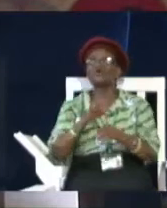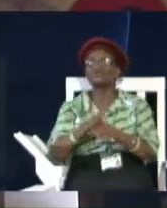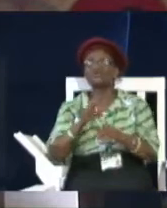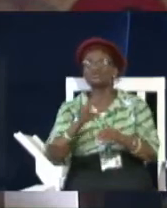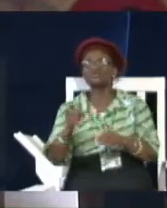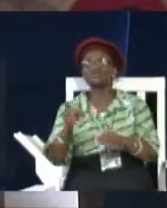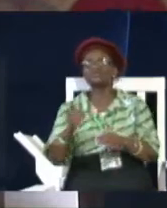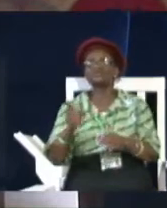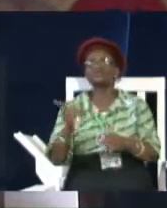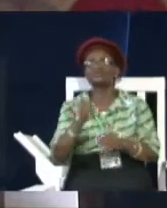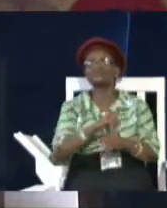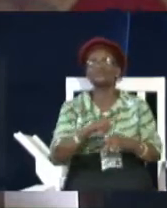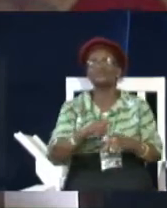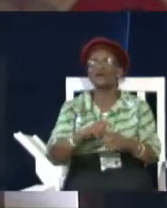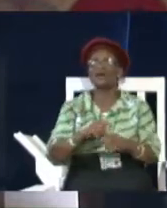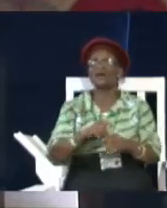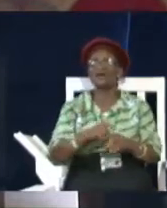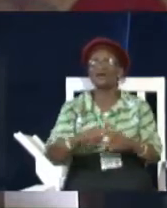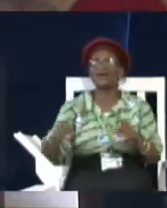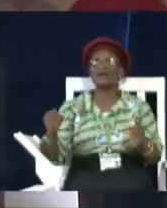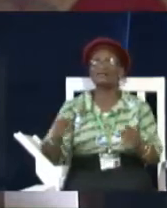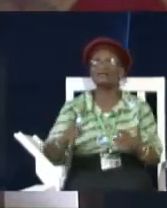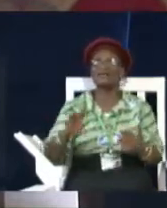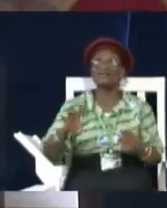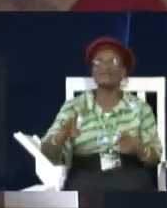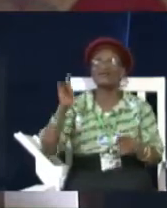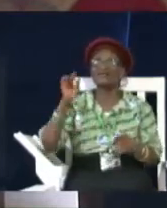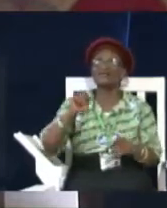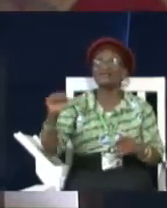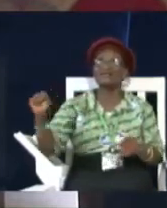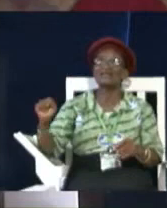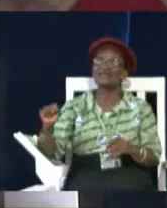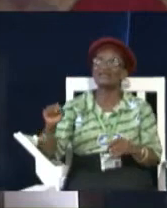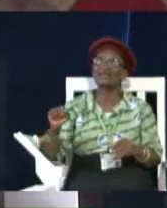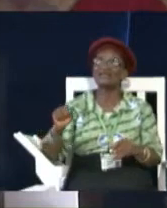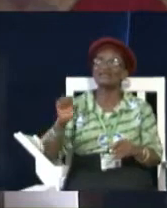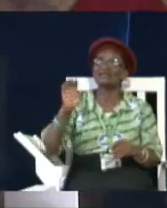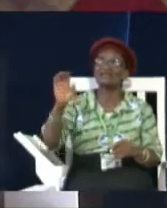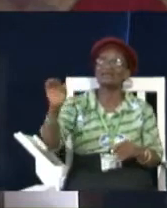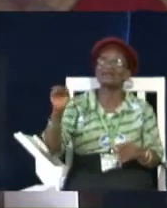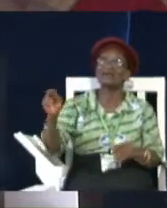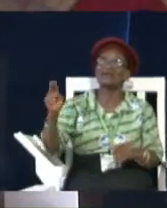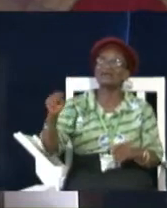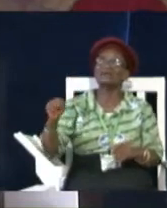You cannot find a counterfeit unless there is an original.